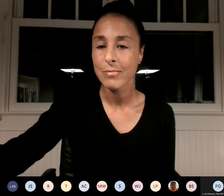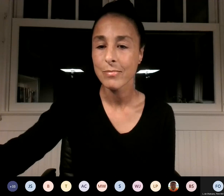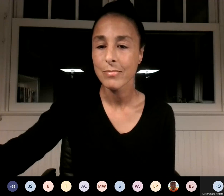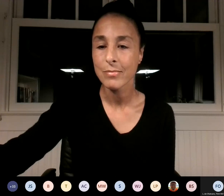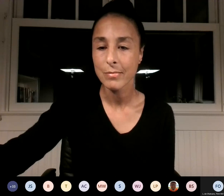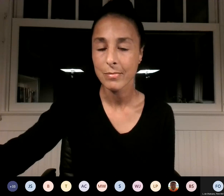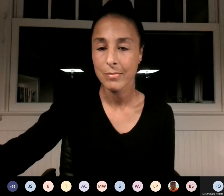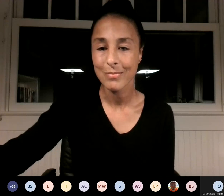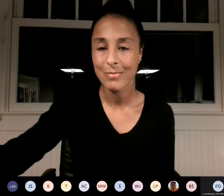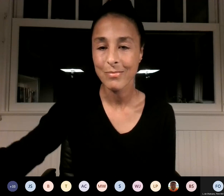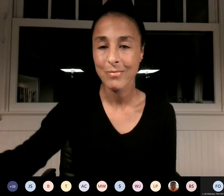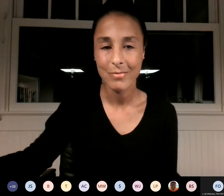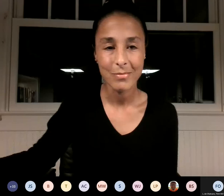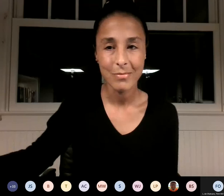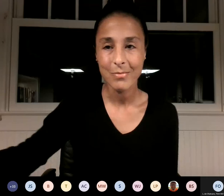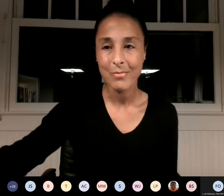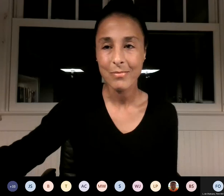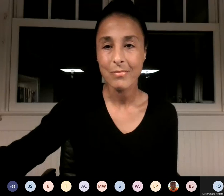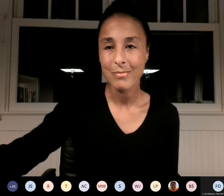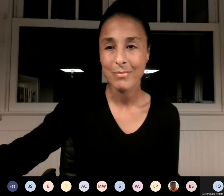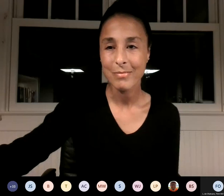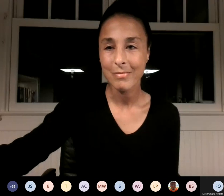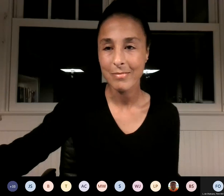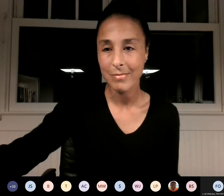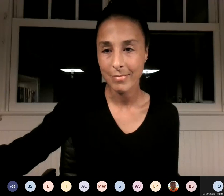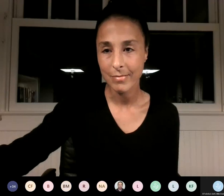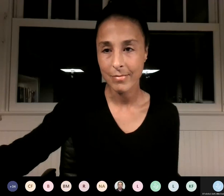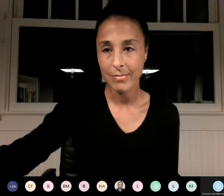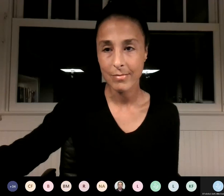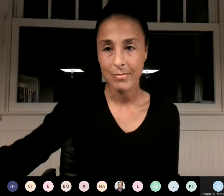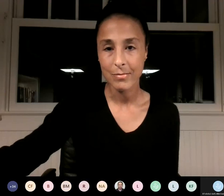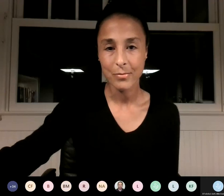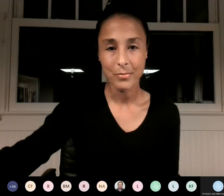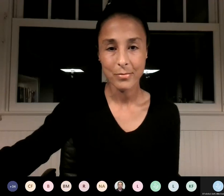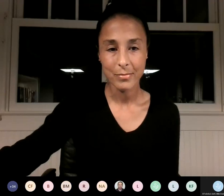Latassa. Philip Latassa, okay. Yes. Hi, Philip Latassa